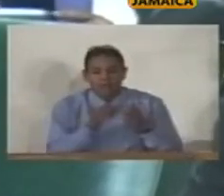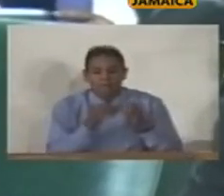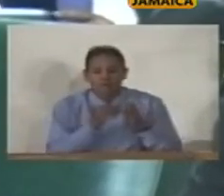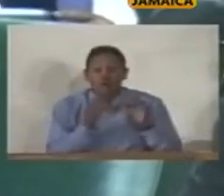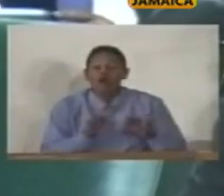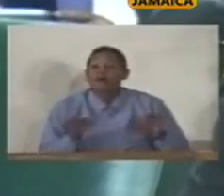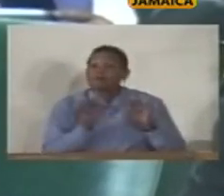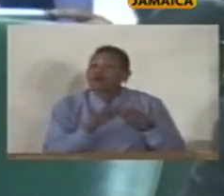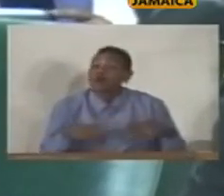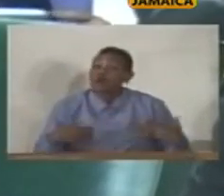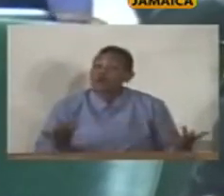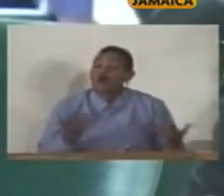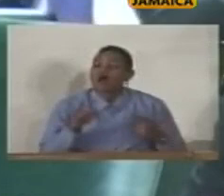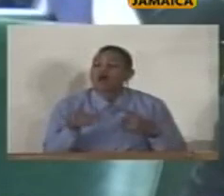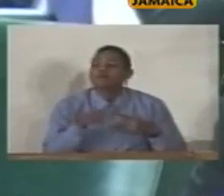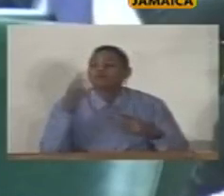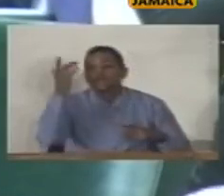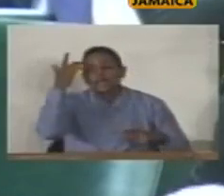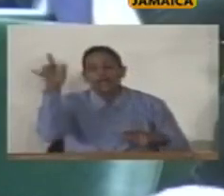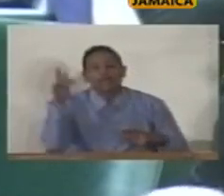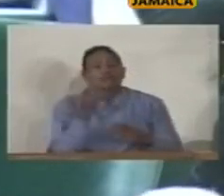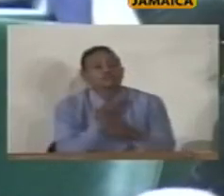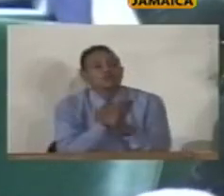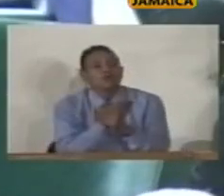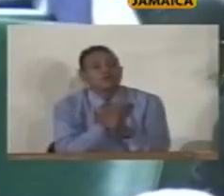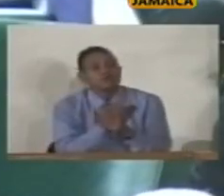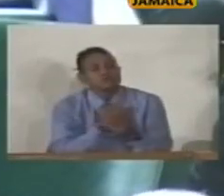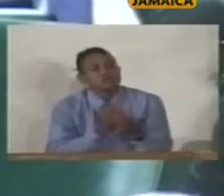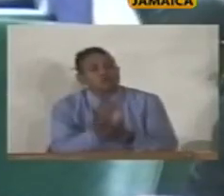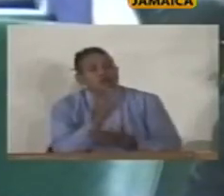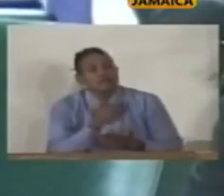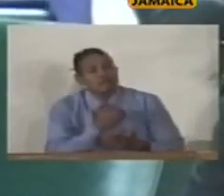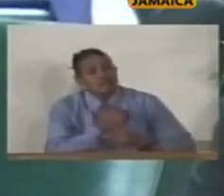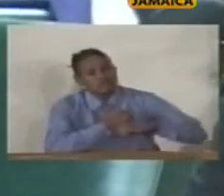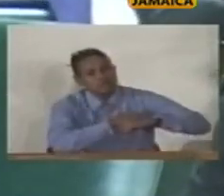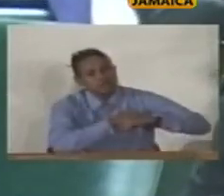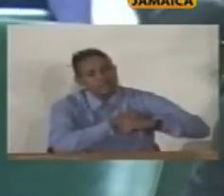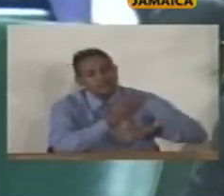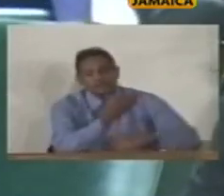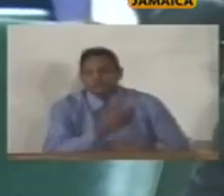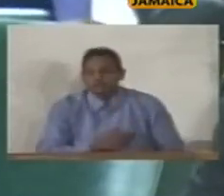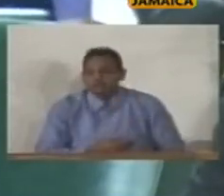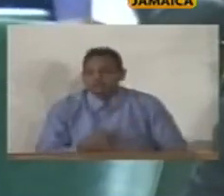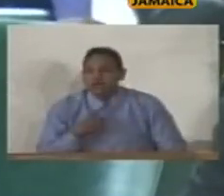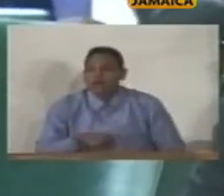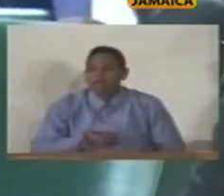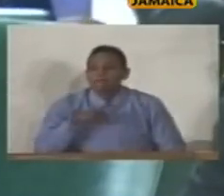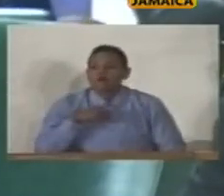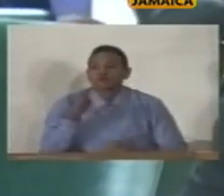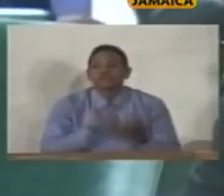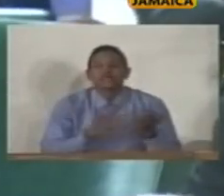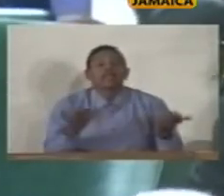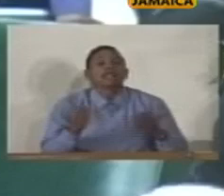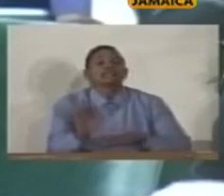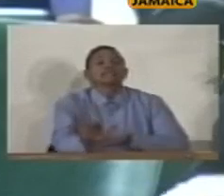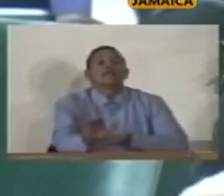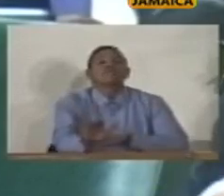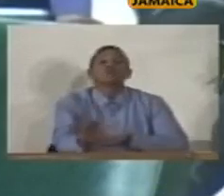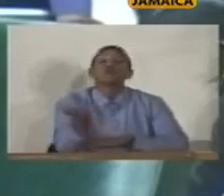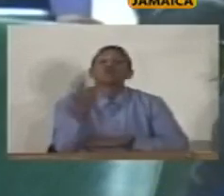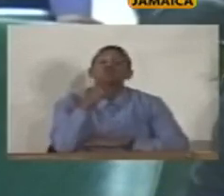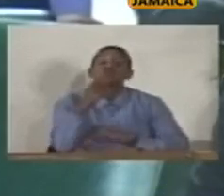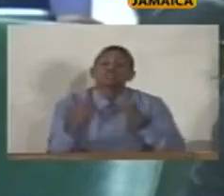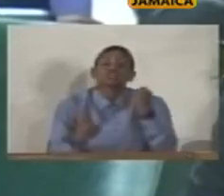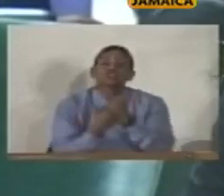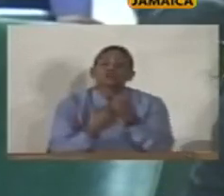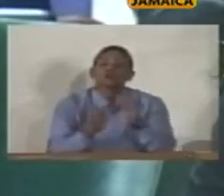Speaker, about intellectual property rights protection. I'm proud to stand here this afternoon and